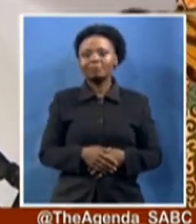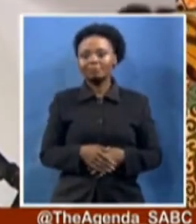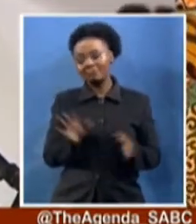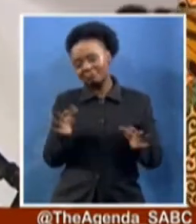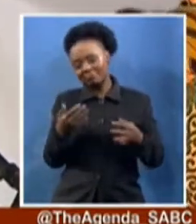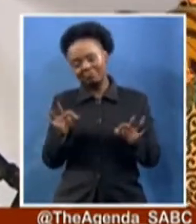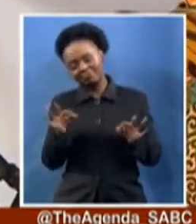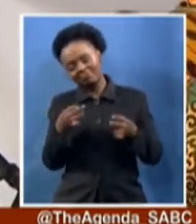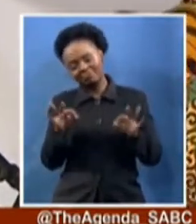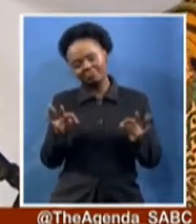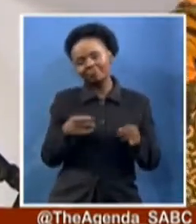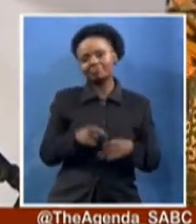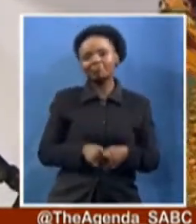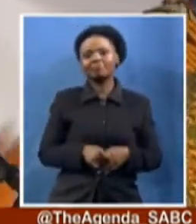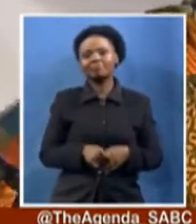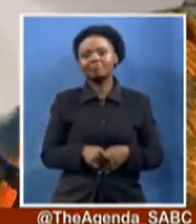tumamina,